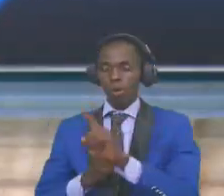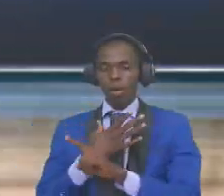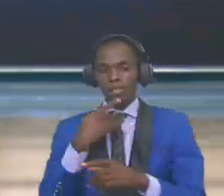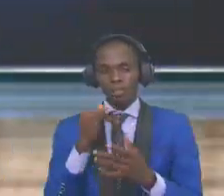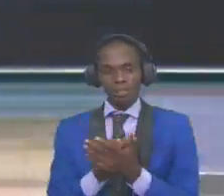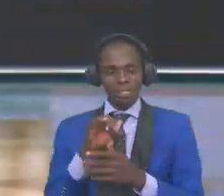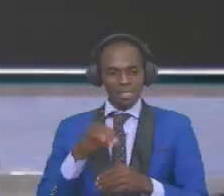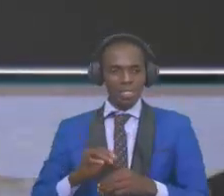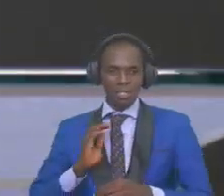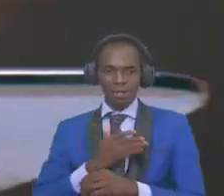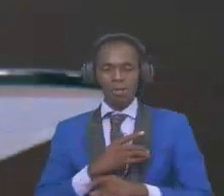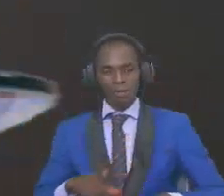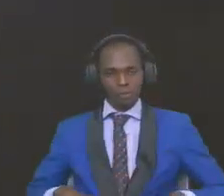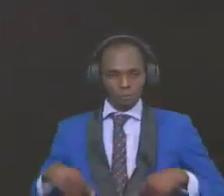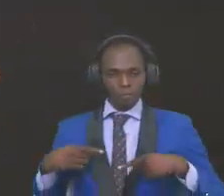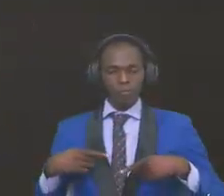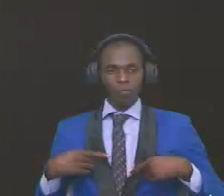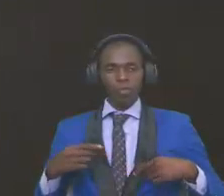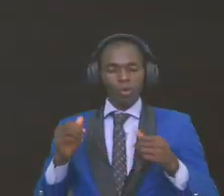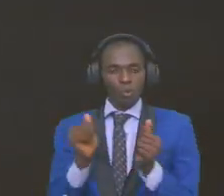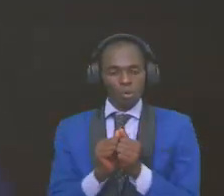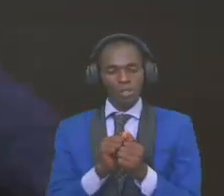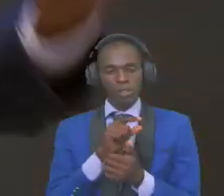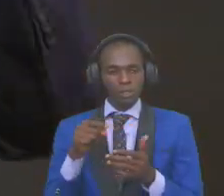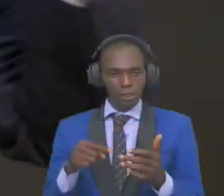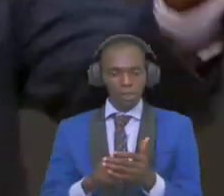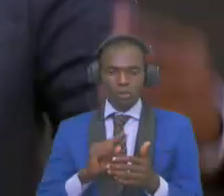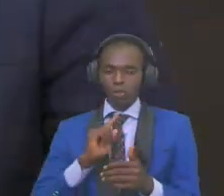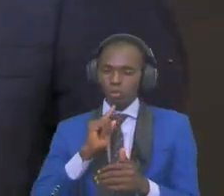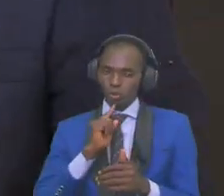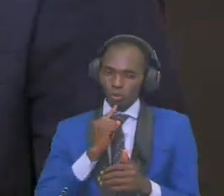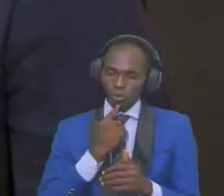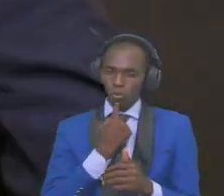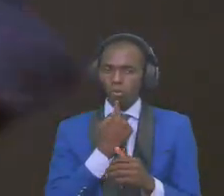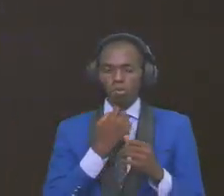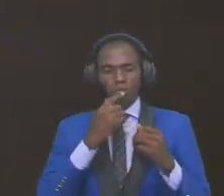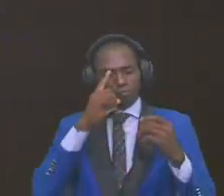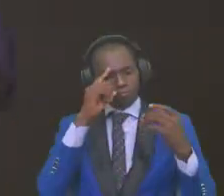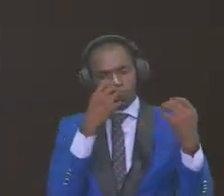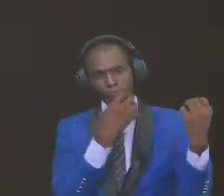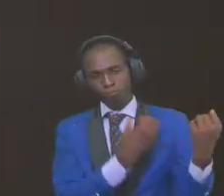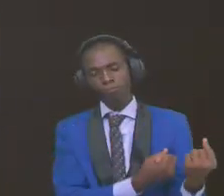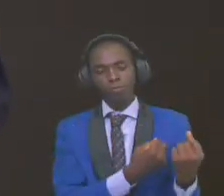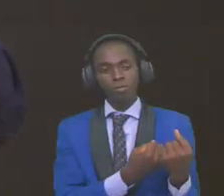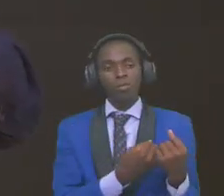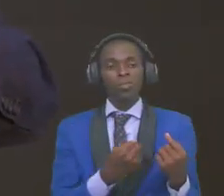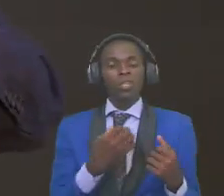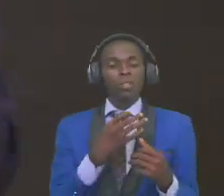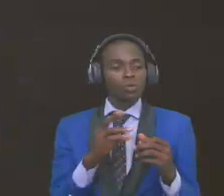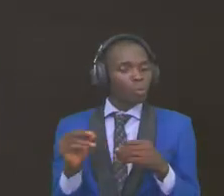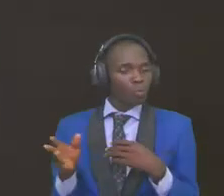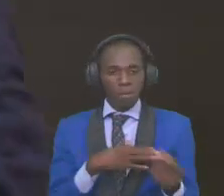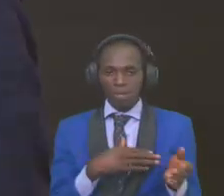our lives, with conviction and with courage, no matter the